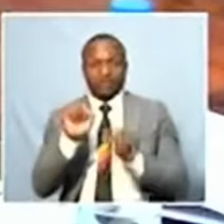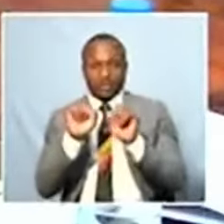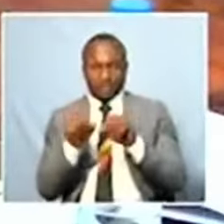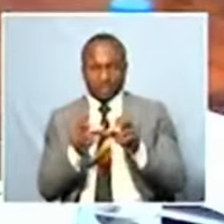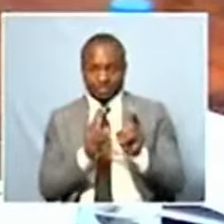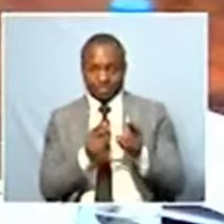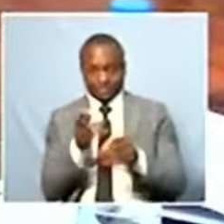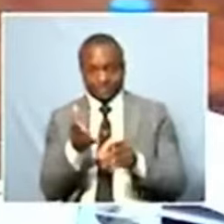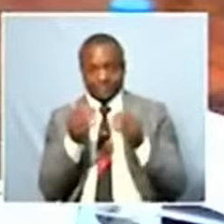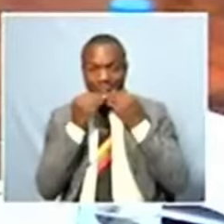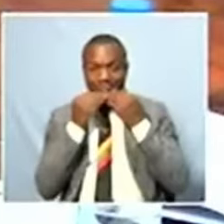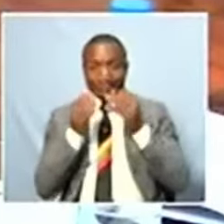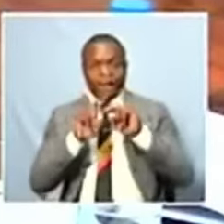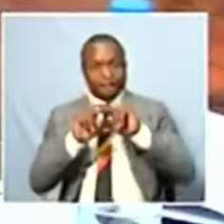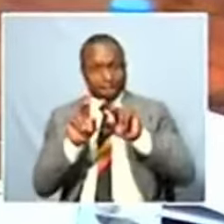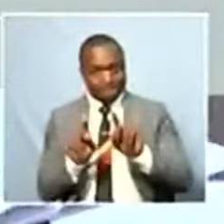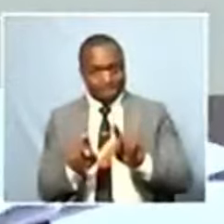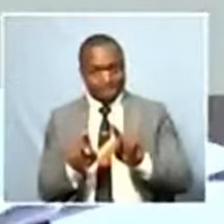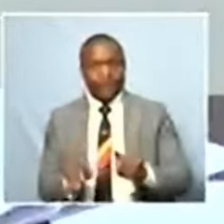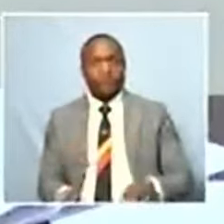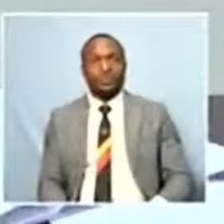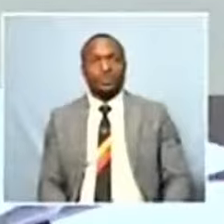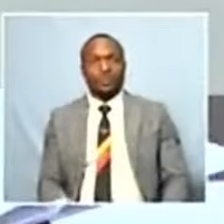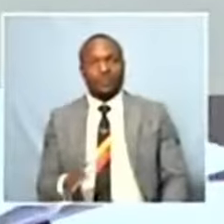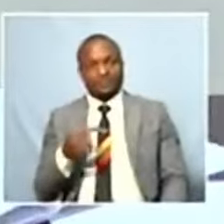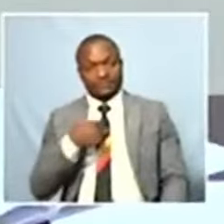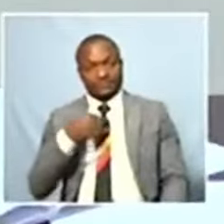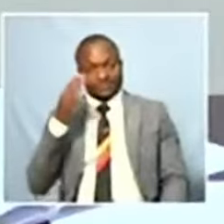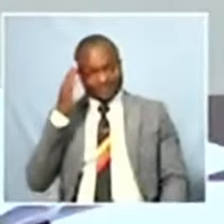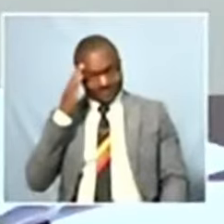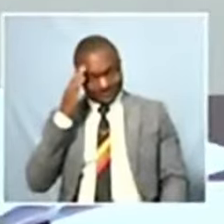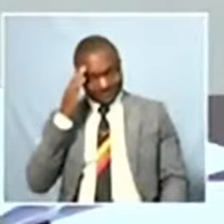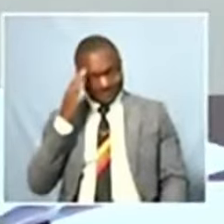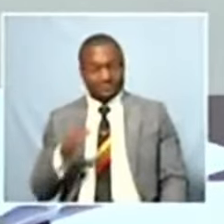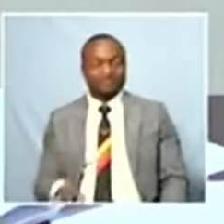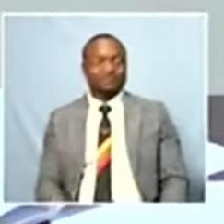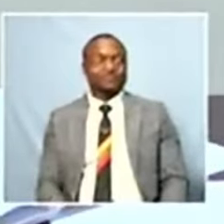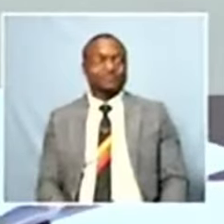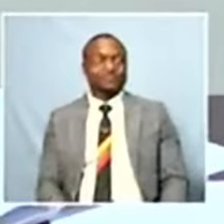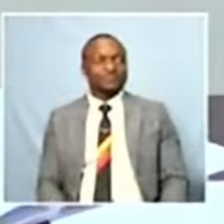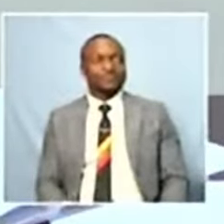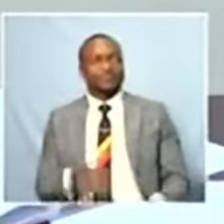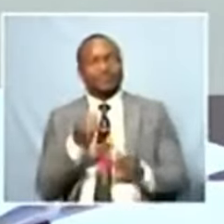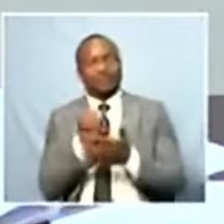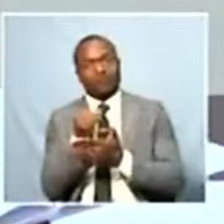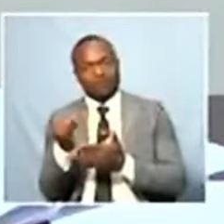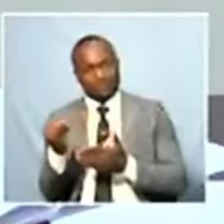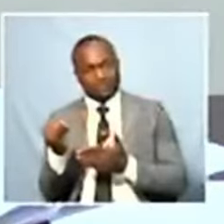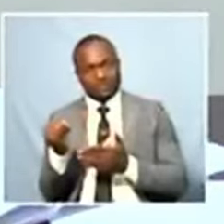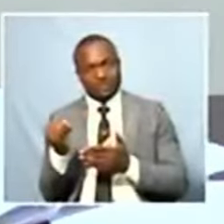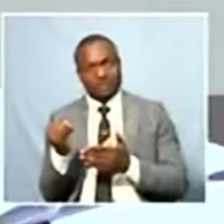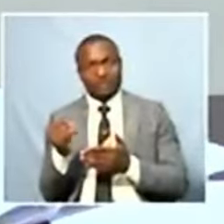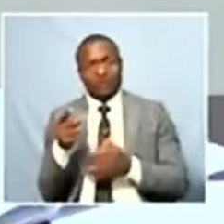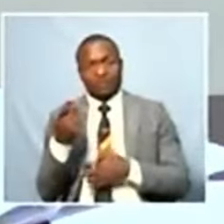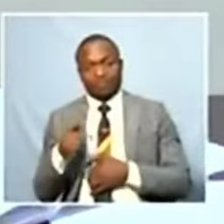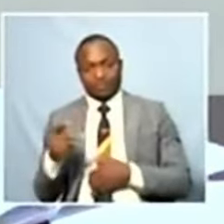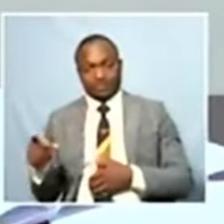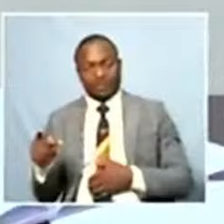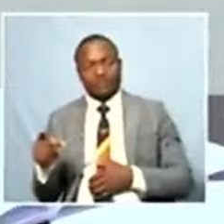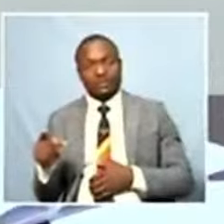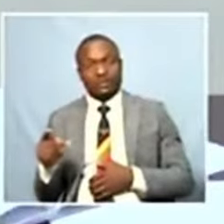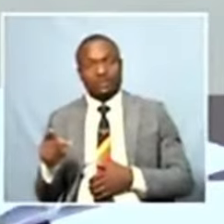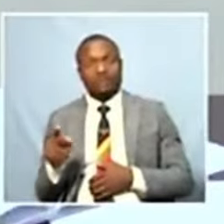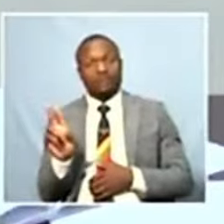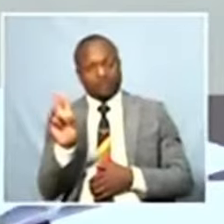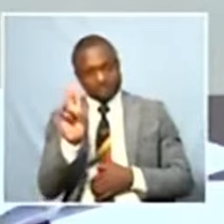one? Thank you, Chair. I know that it's an item that, a product also that is consumed by